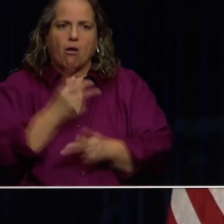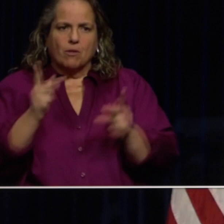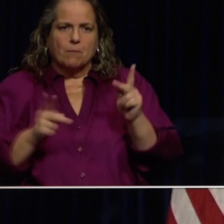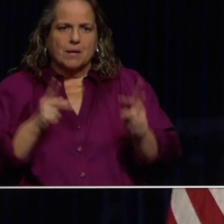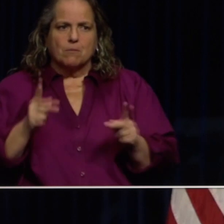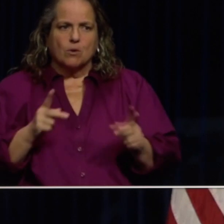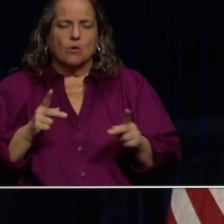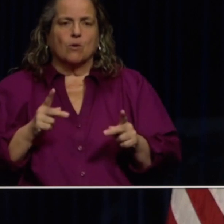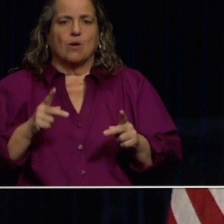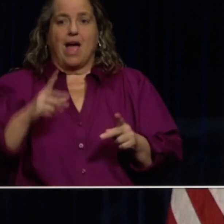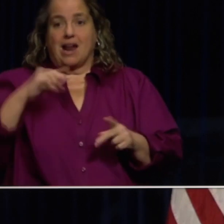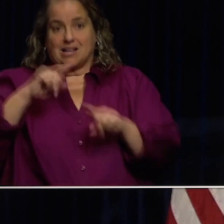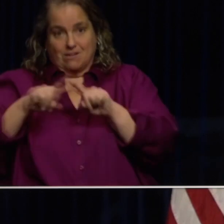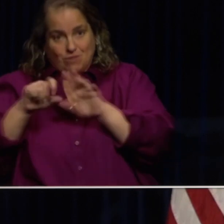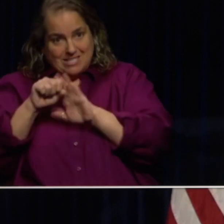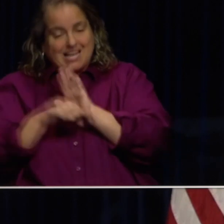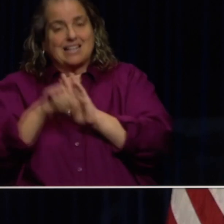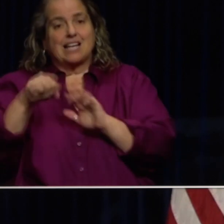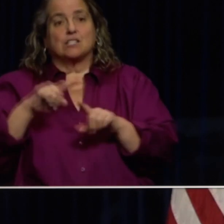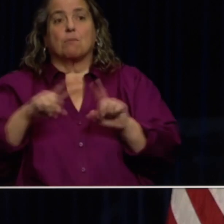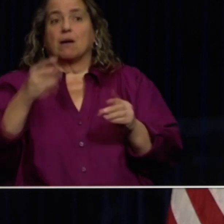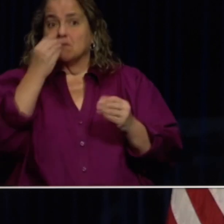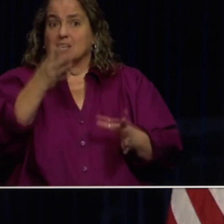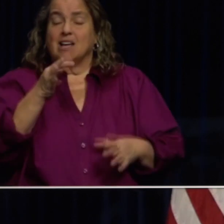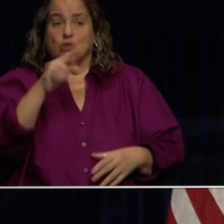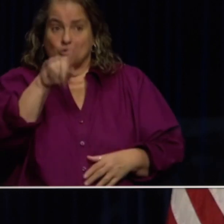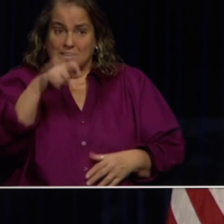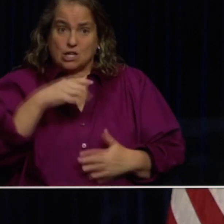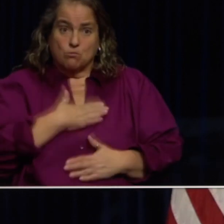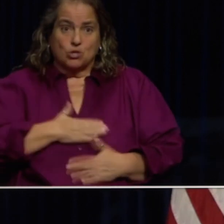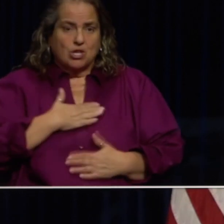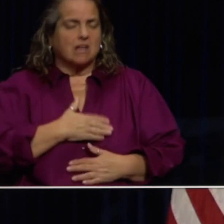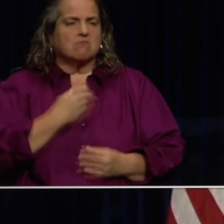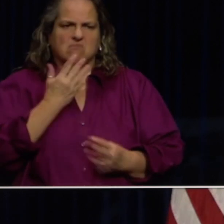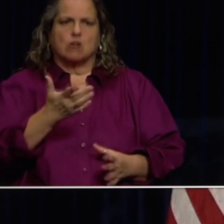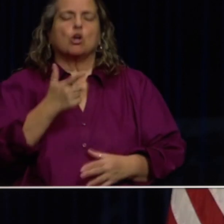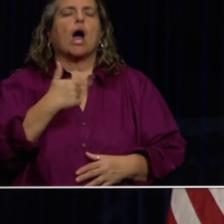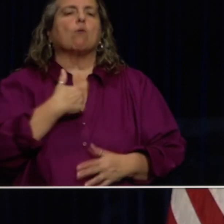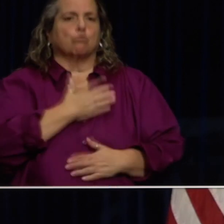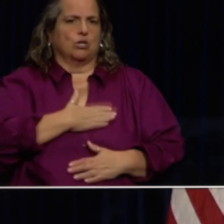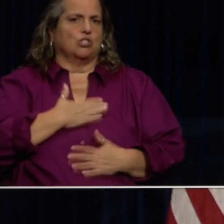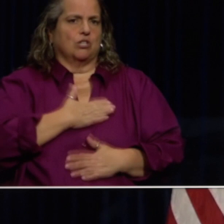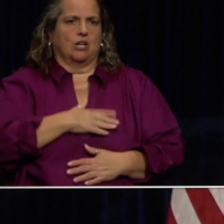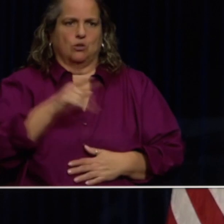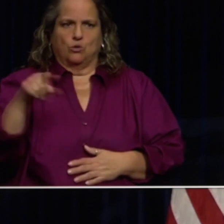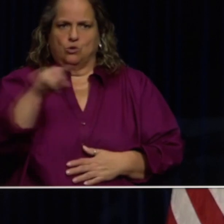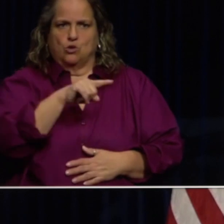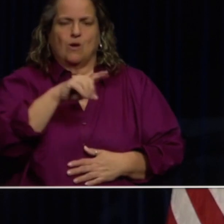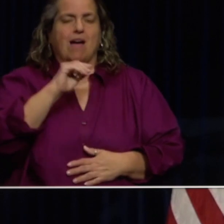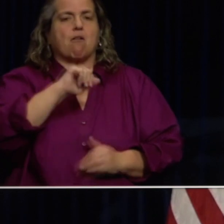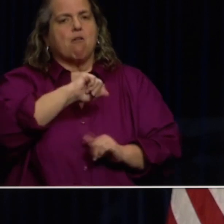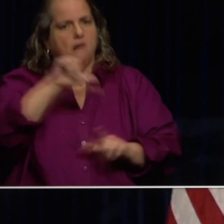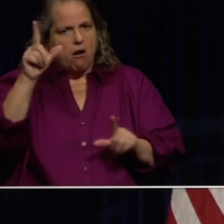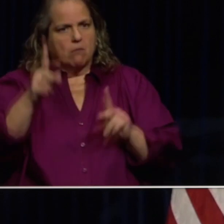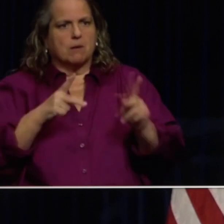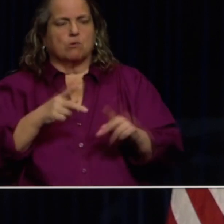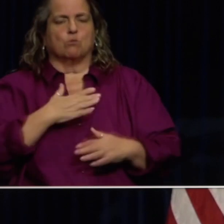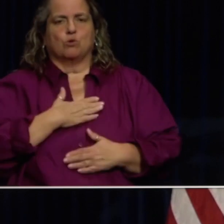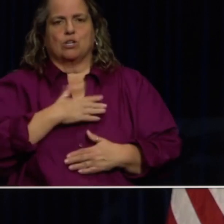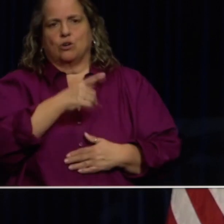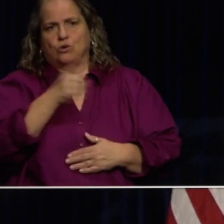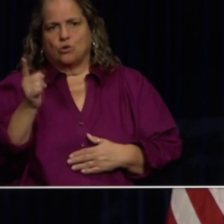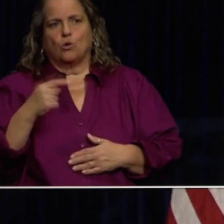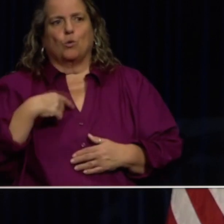soon ramp up to 2,000 tests done per day in Kentucky. New tests that will first start with